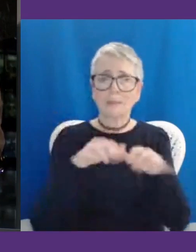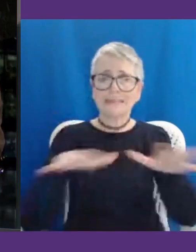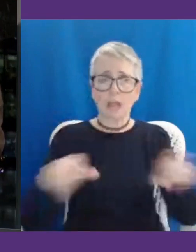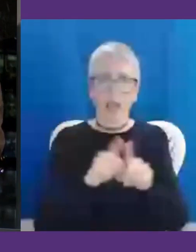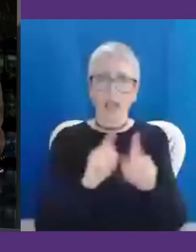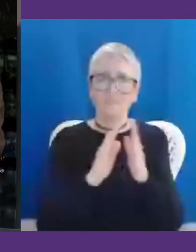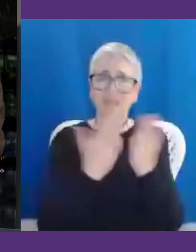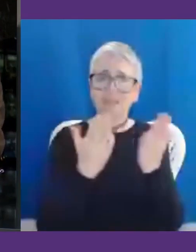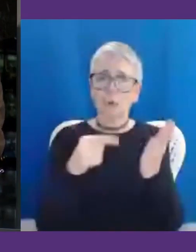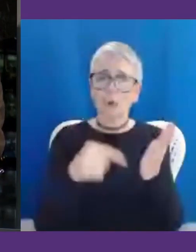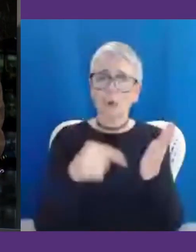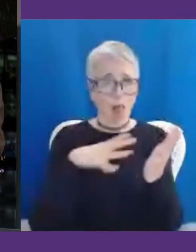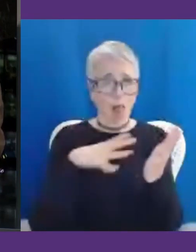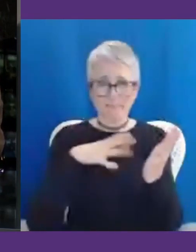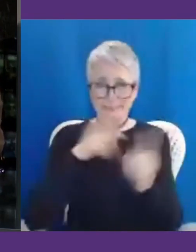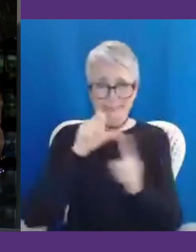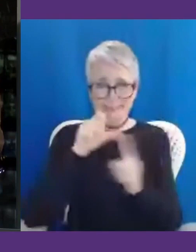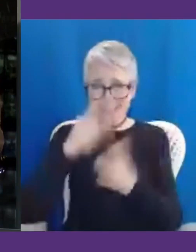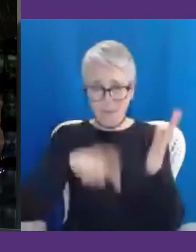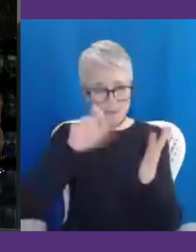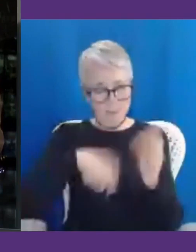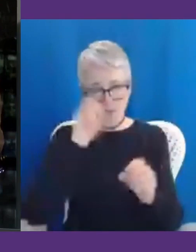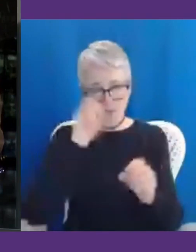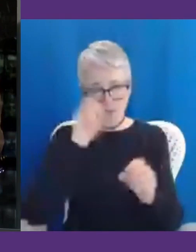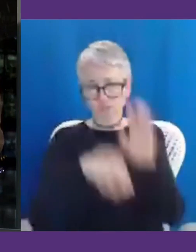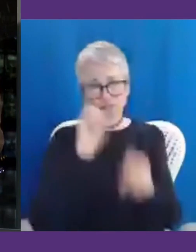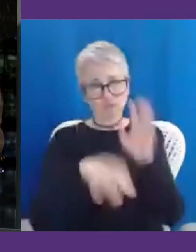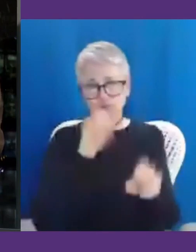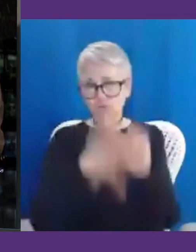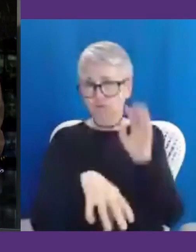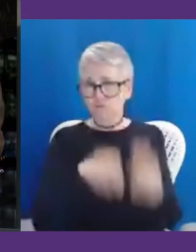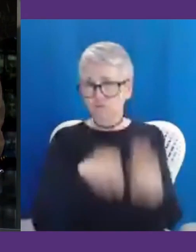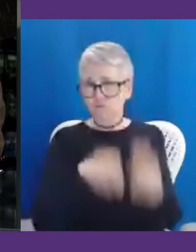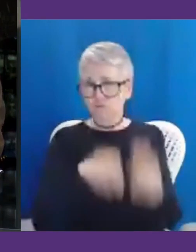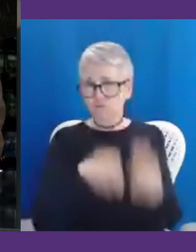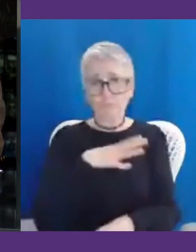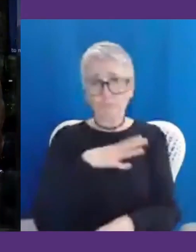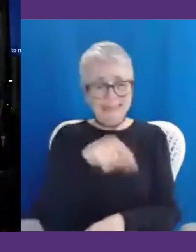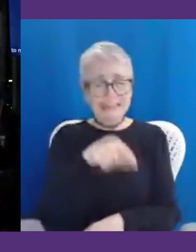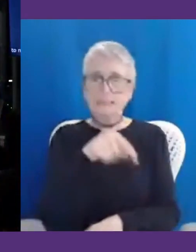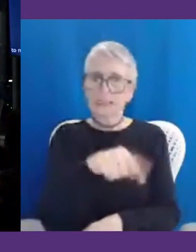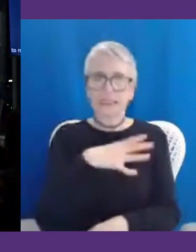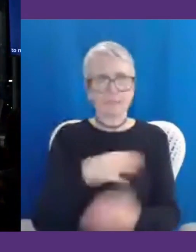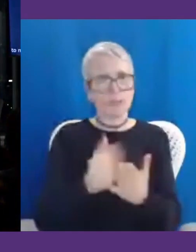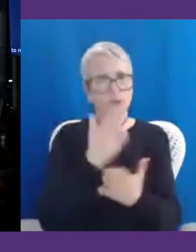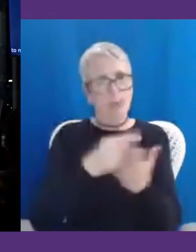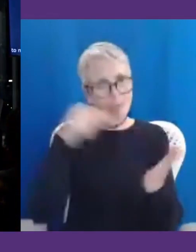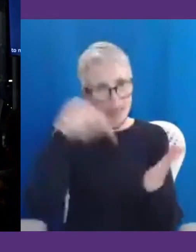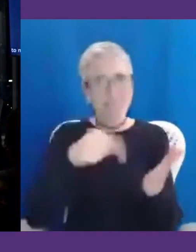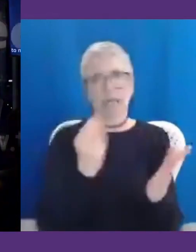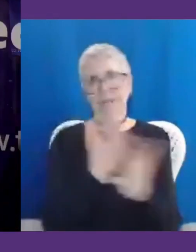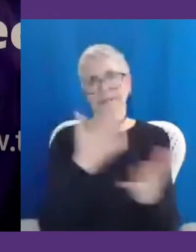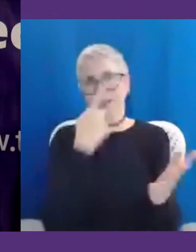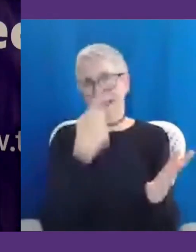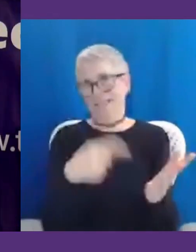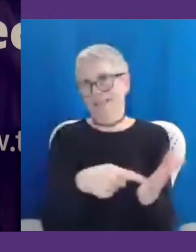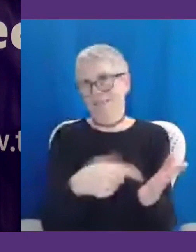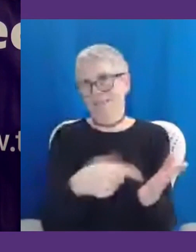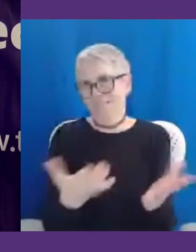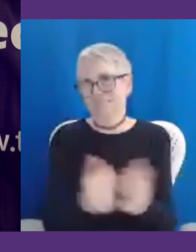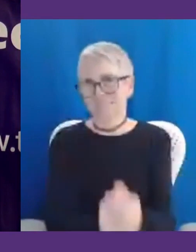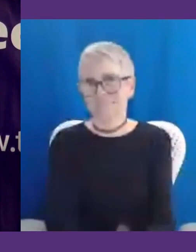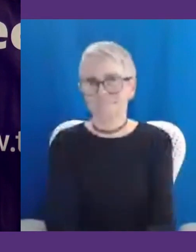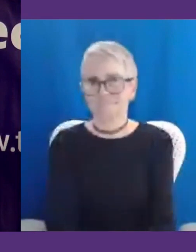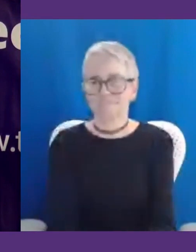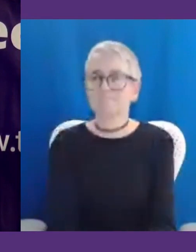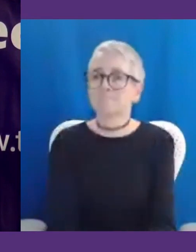heard, but we need to make sure that those platforms are accessible. Cool. Great. Well, what I really liked about this when we talked about